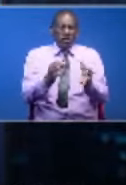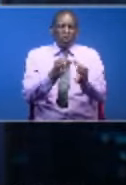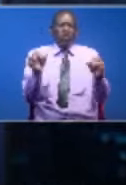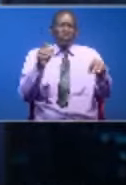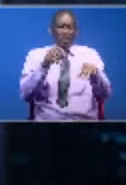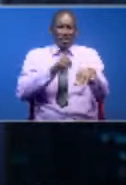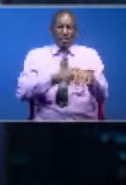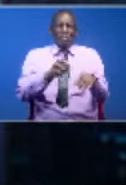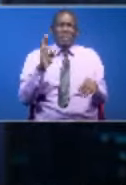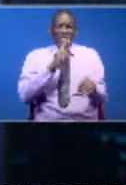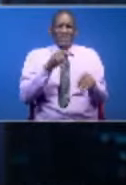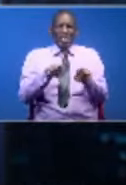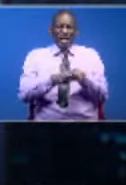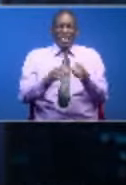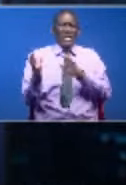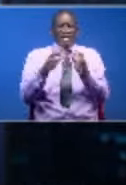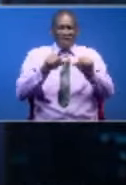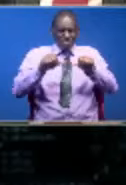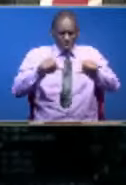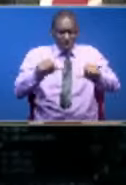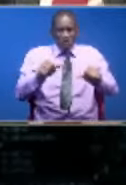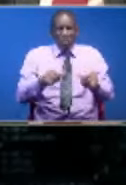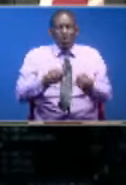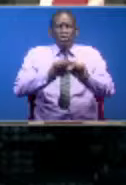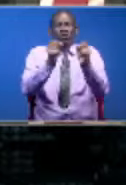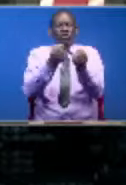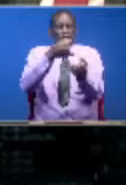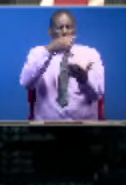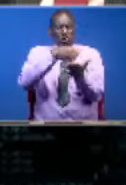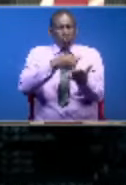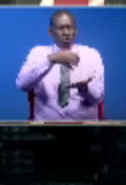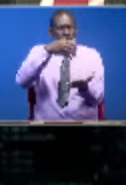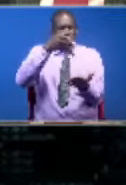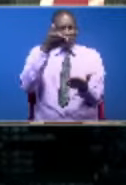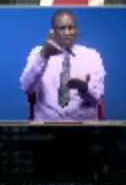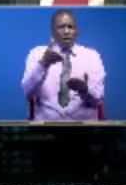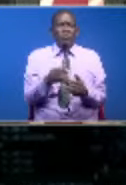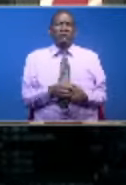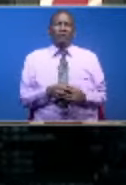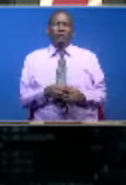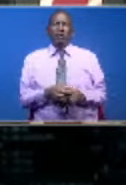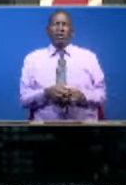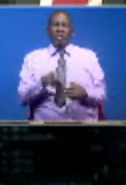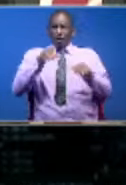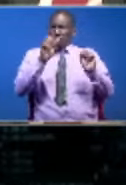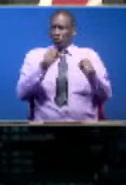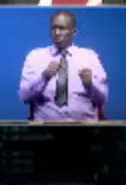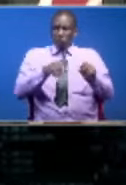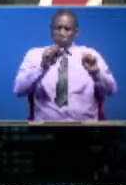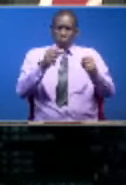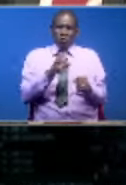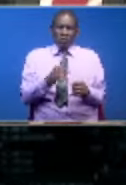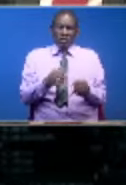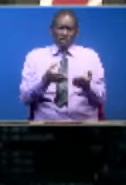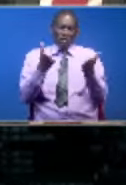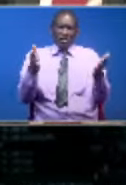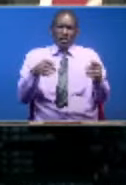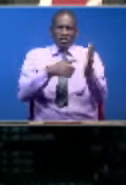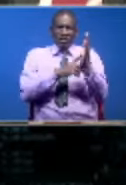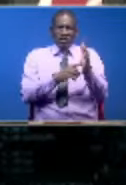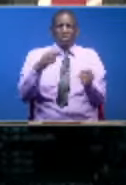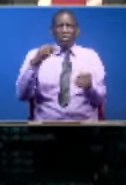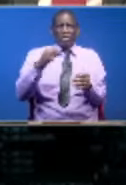like climate resilience, social inclusion are incorporated. And this can be under instruments like green